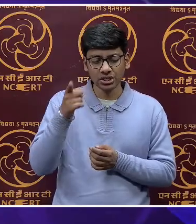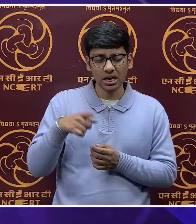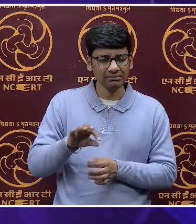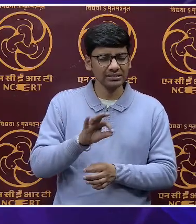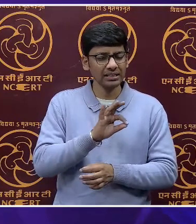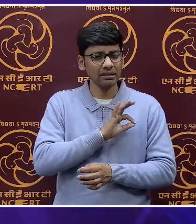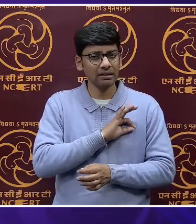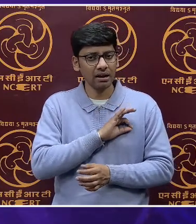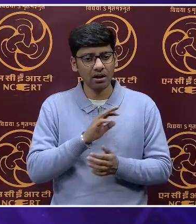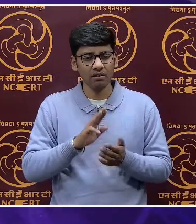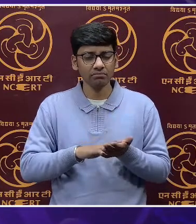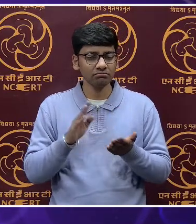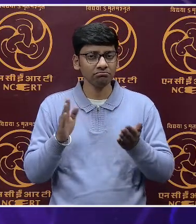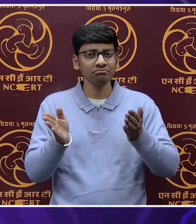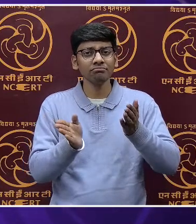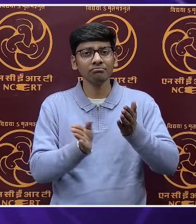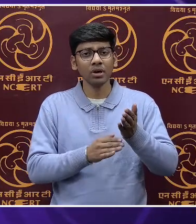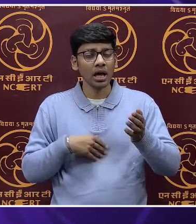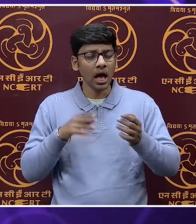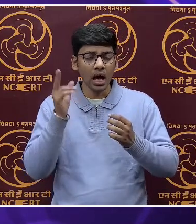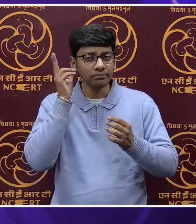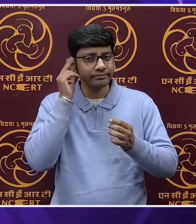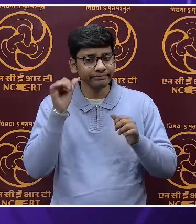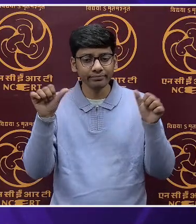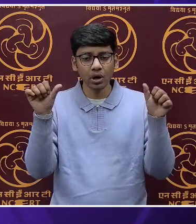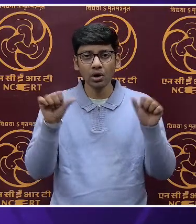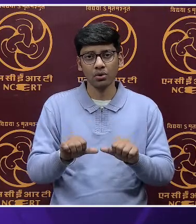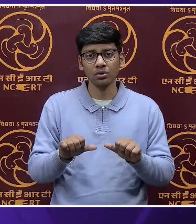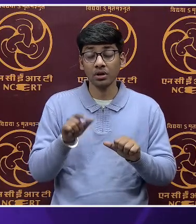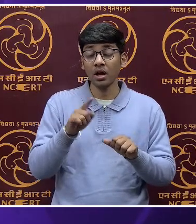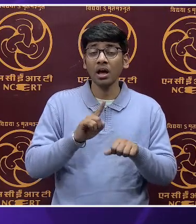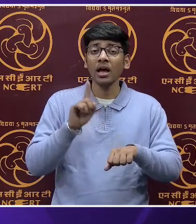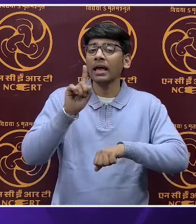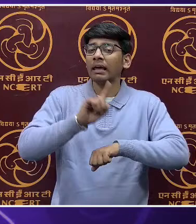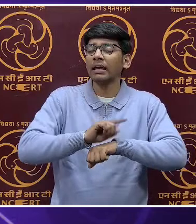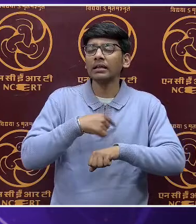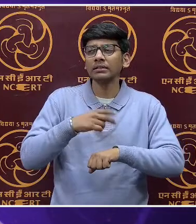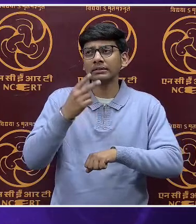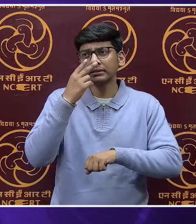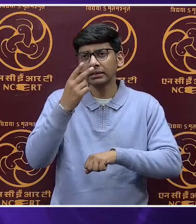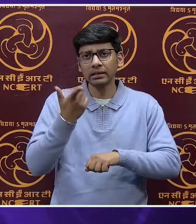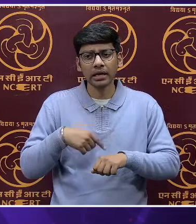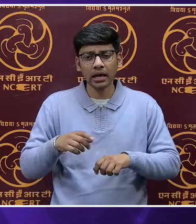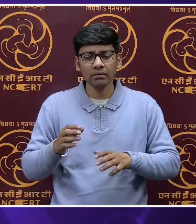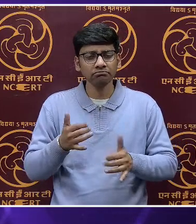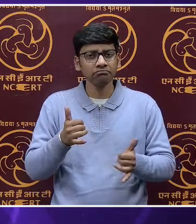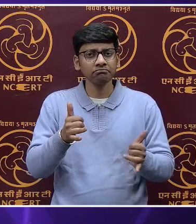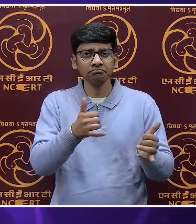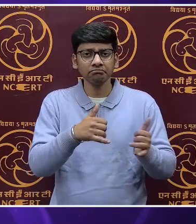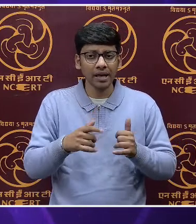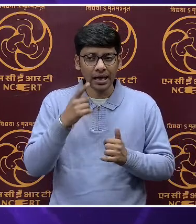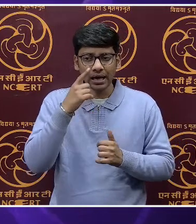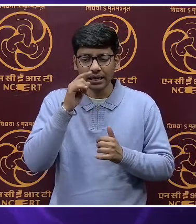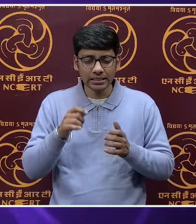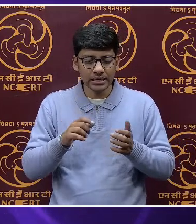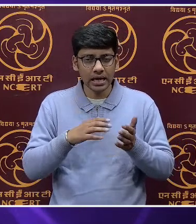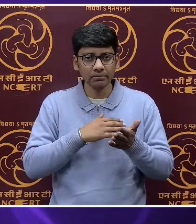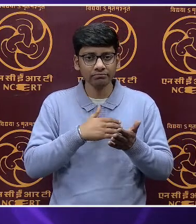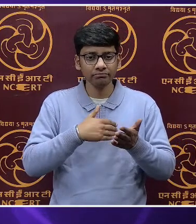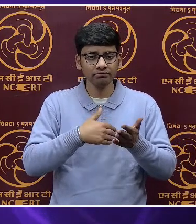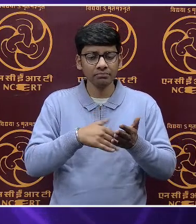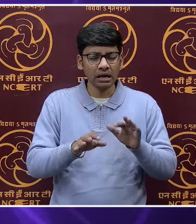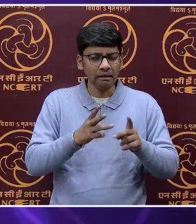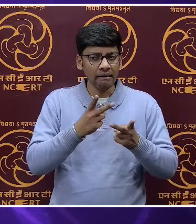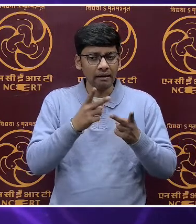before she lost her hearing capabilities. So one day she sees a girl playing xylophone. Xylophone is an instrument having